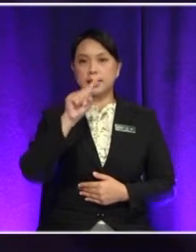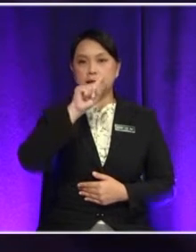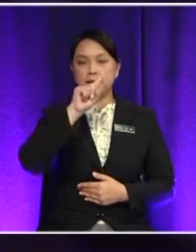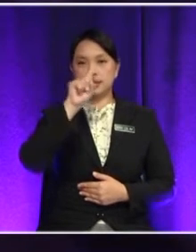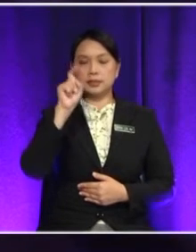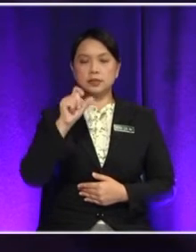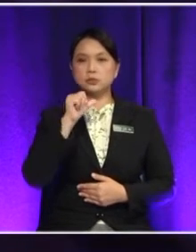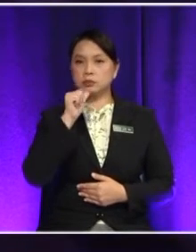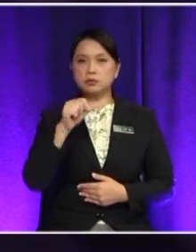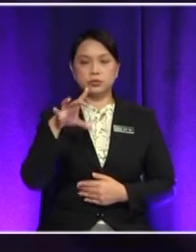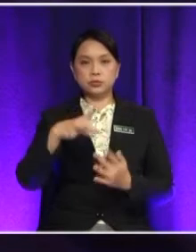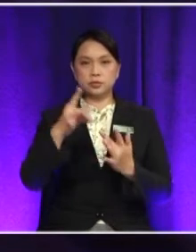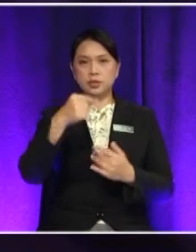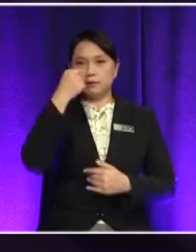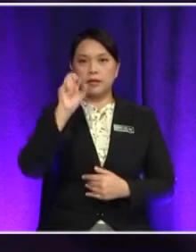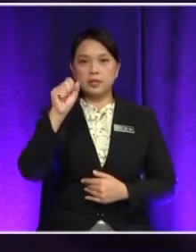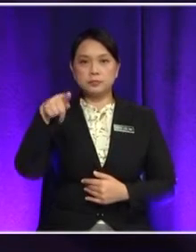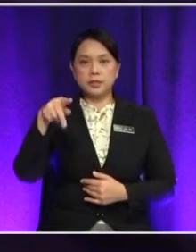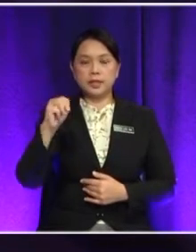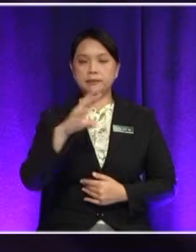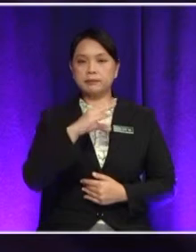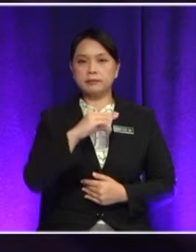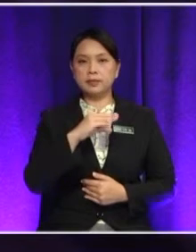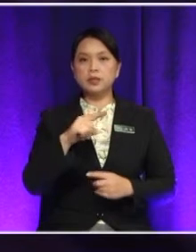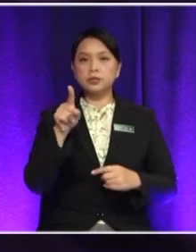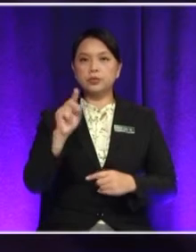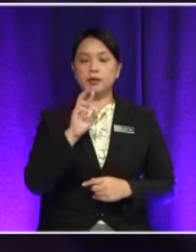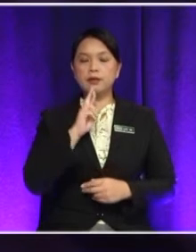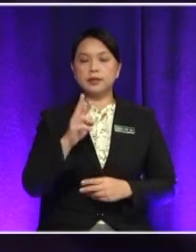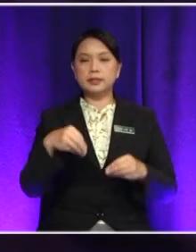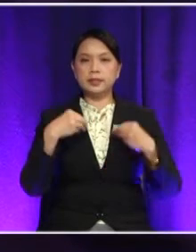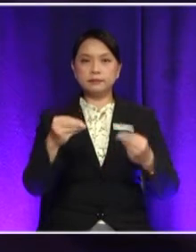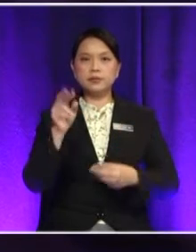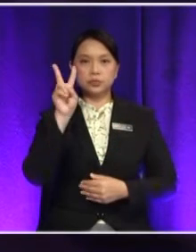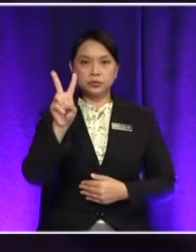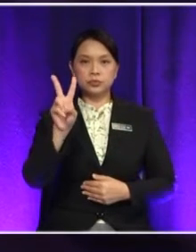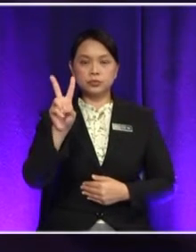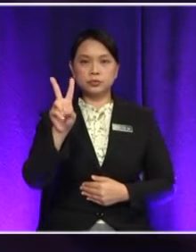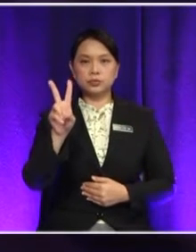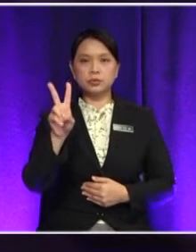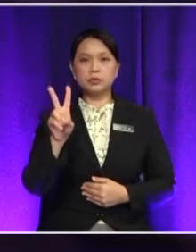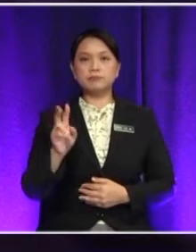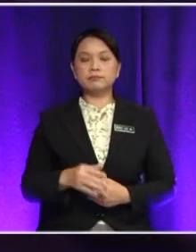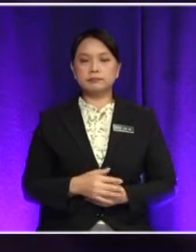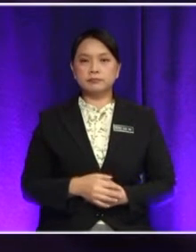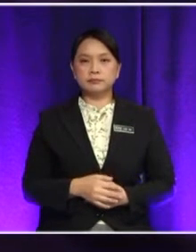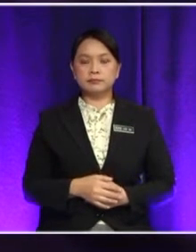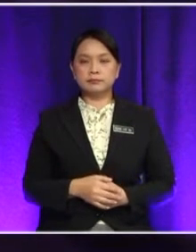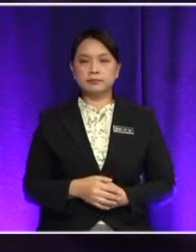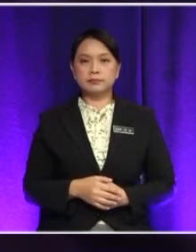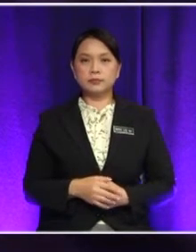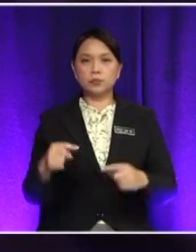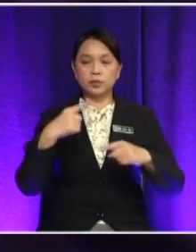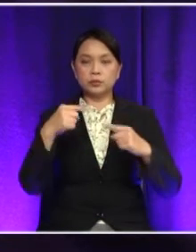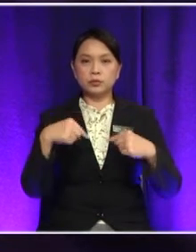for SPM, Form 4 and Form Okay. 5, they'll be given 2 distractors. No wonder. So there's 3. Yeah, so when it comes to the last